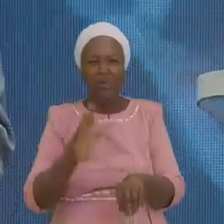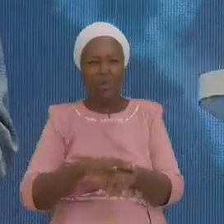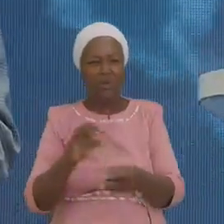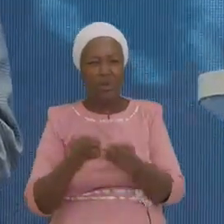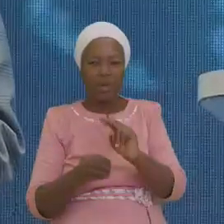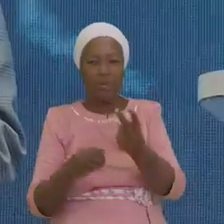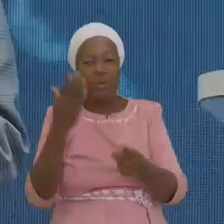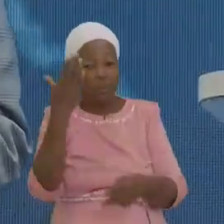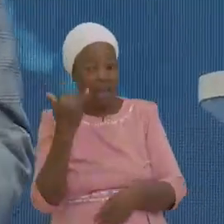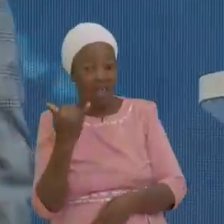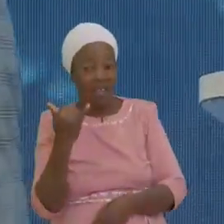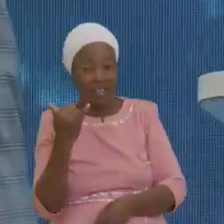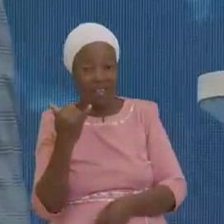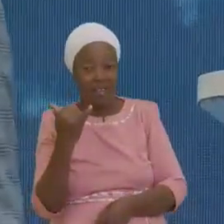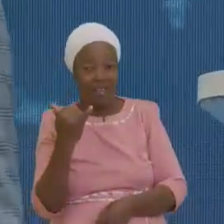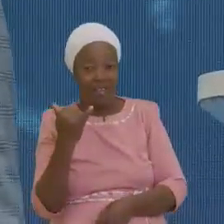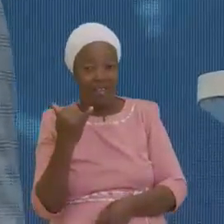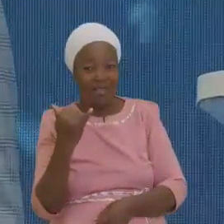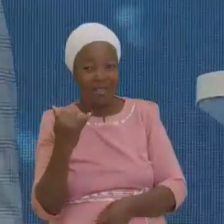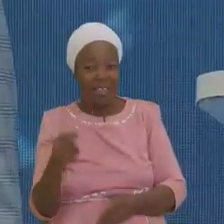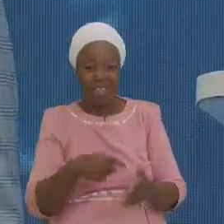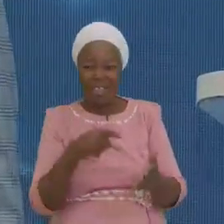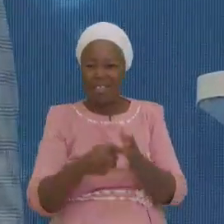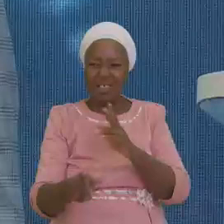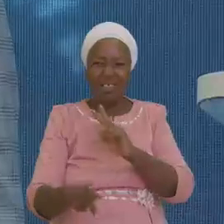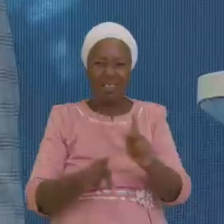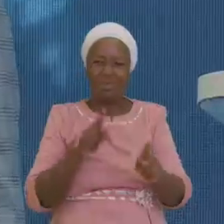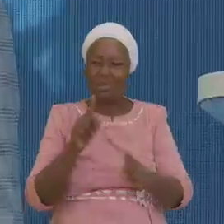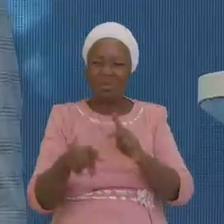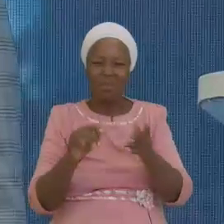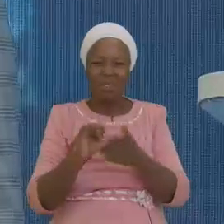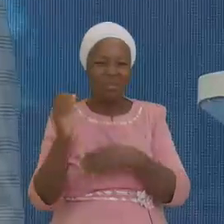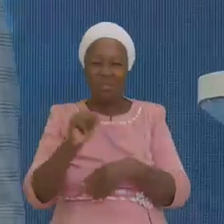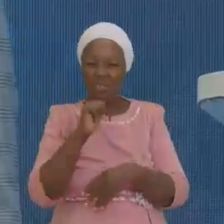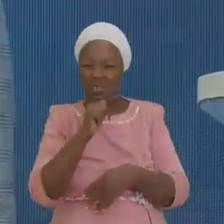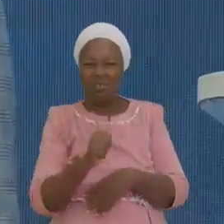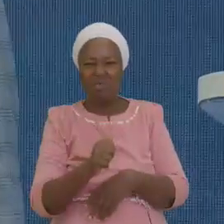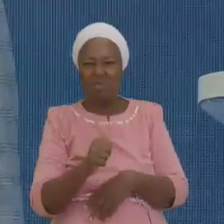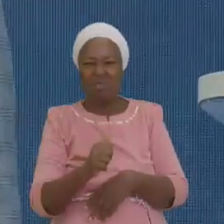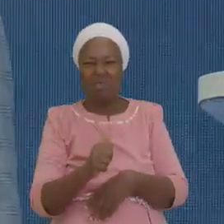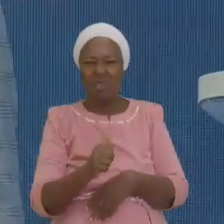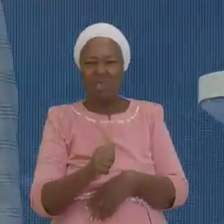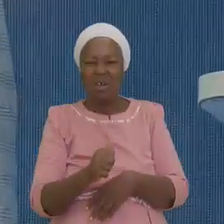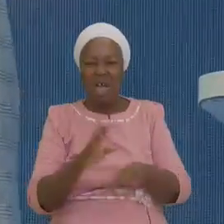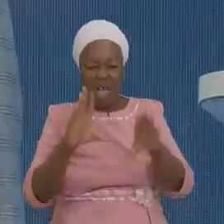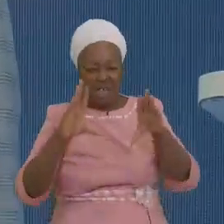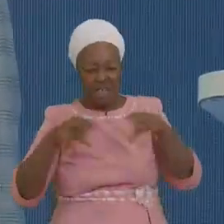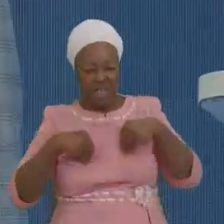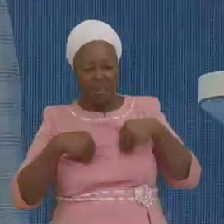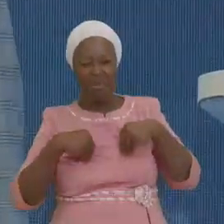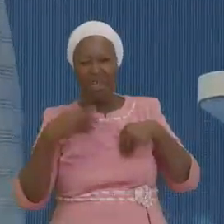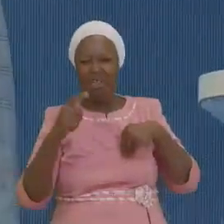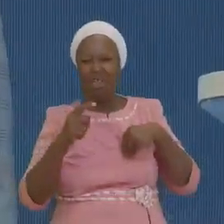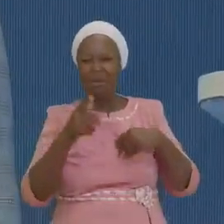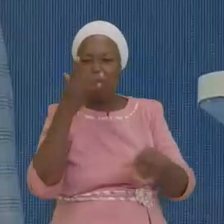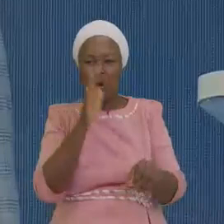Why? These people that will not reckon with the promise of the promise keeper, you don't want to spend